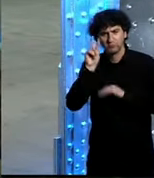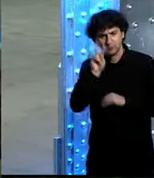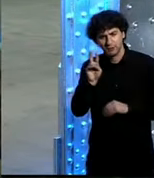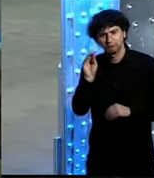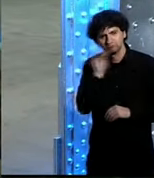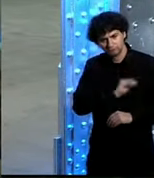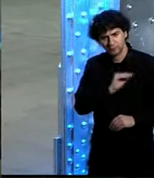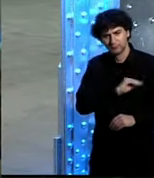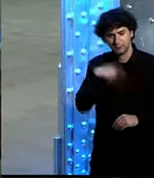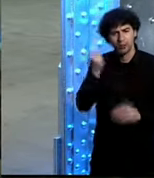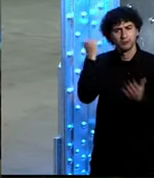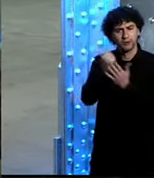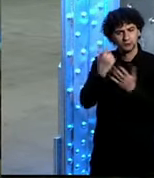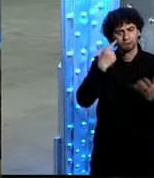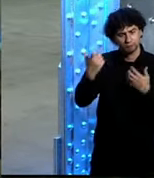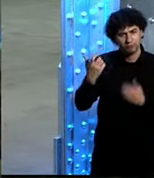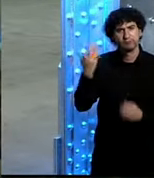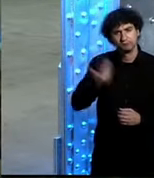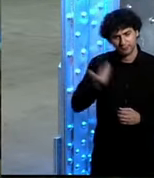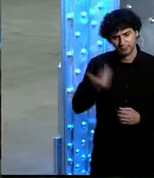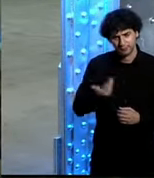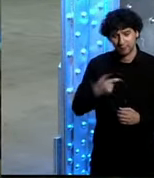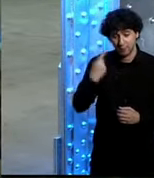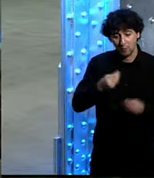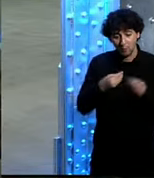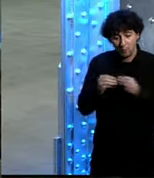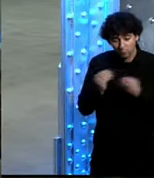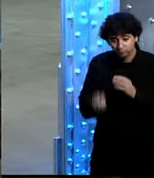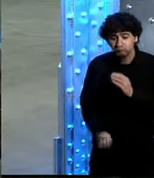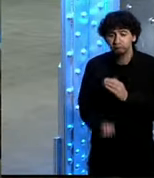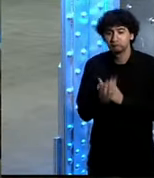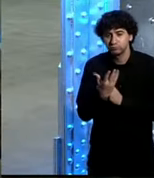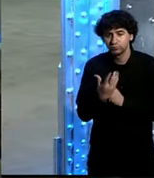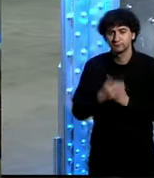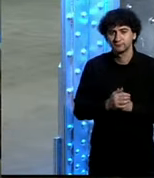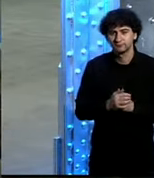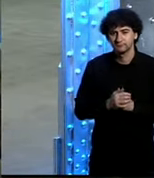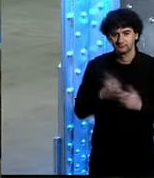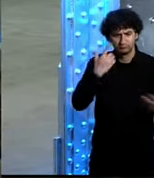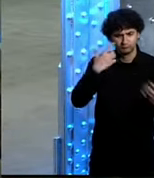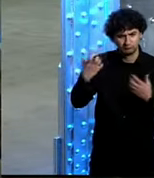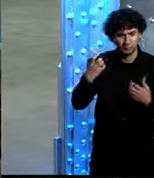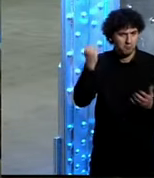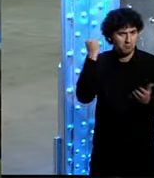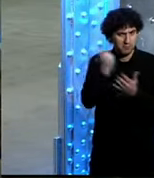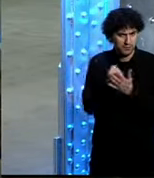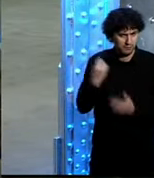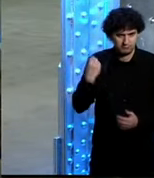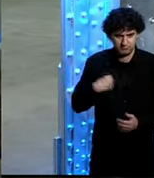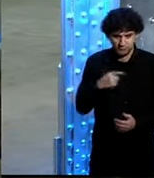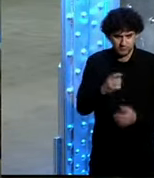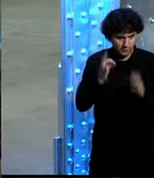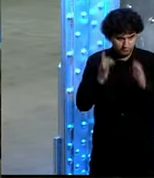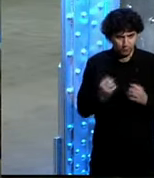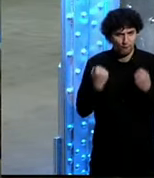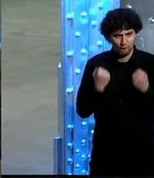show. It growed and it made the brand more important. Anything we launched into the